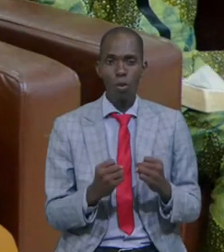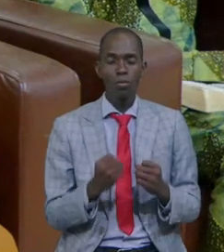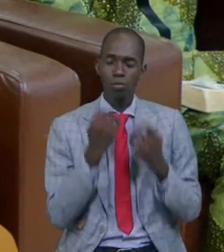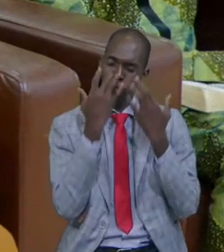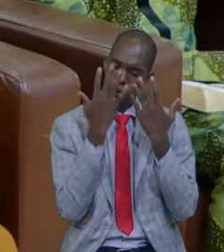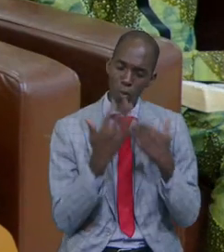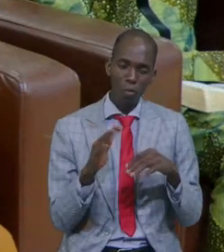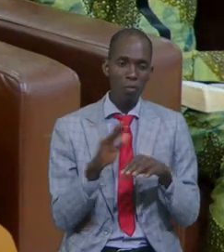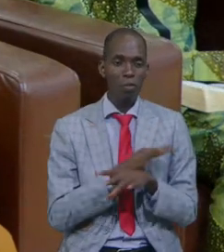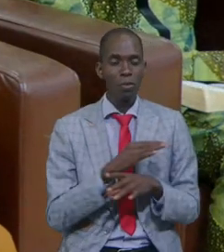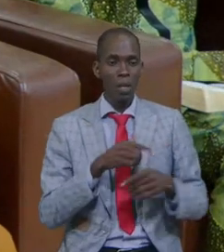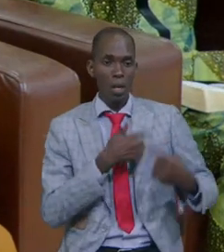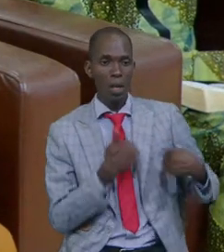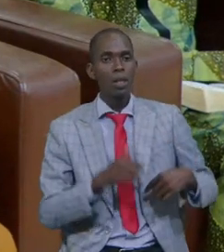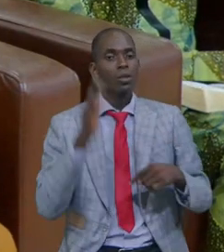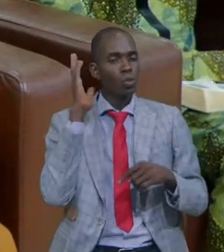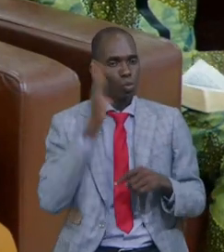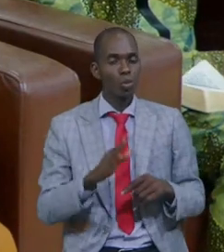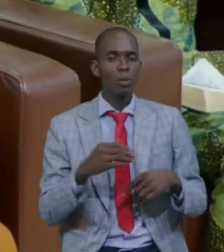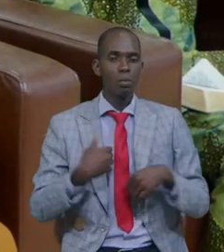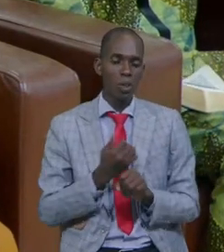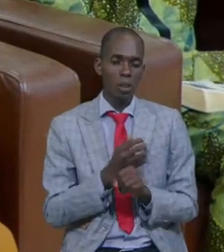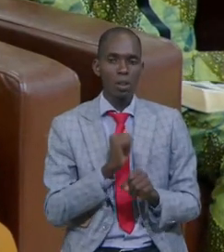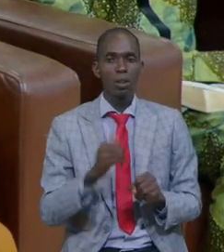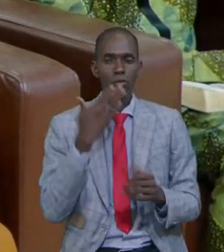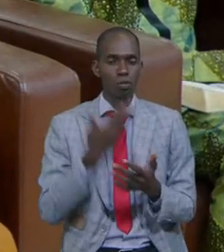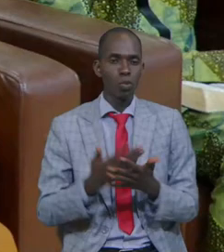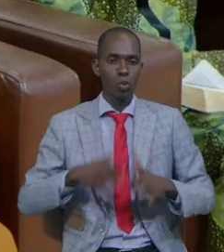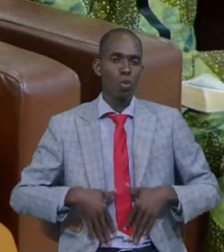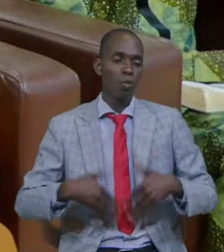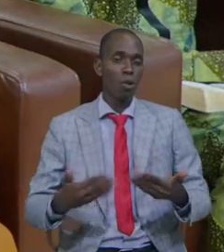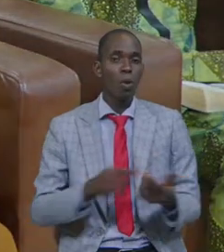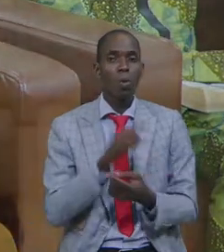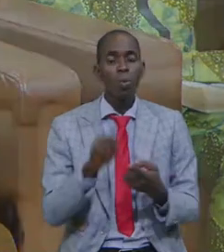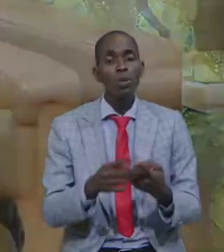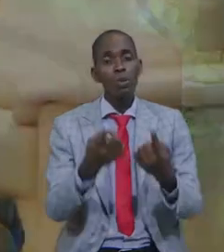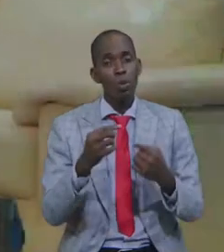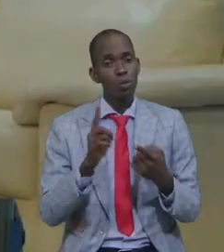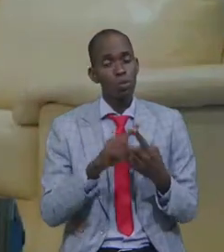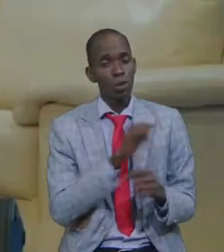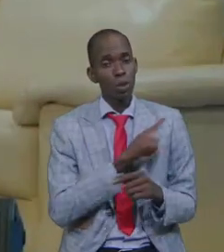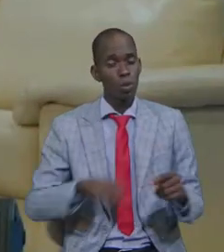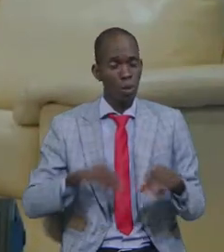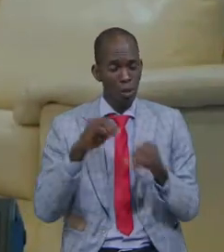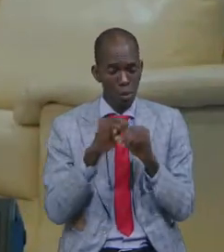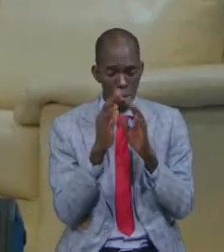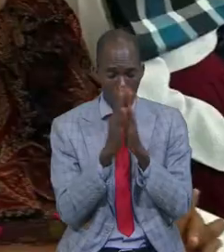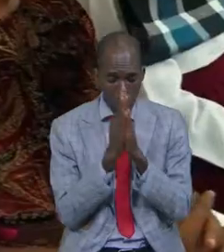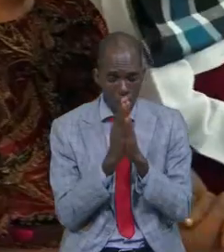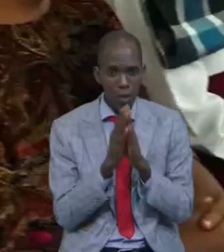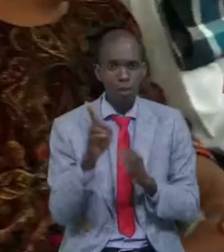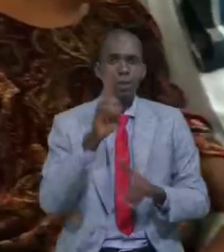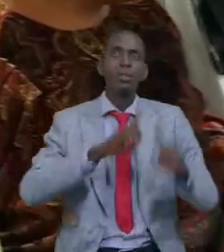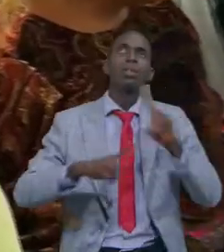said, we have sinned. And when you come to the Lord and you say, I have sinned,